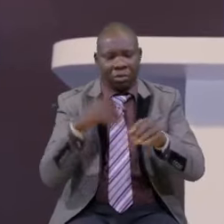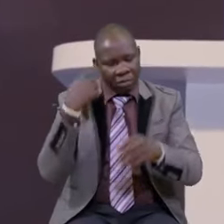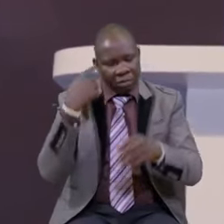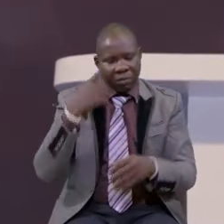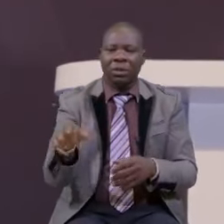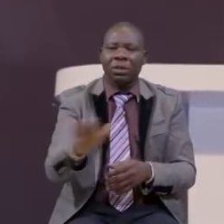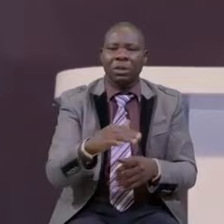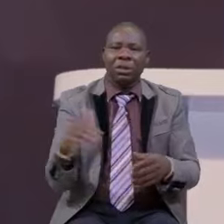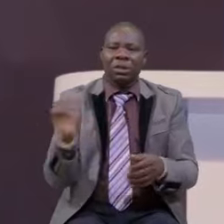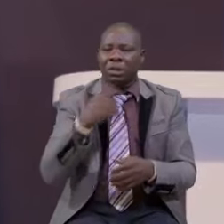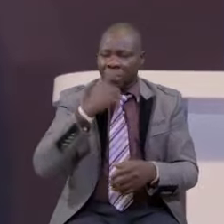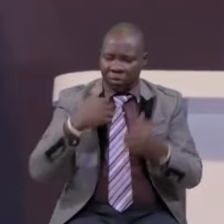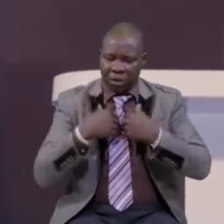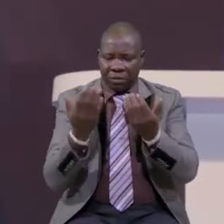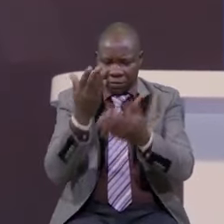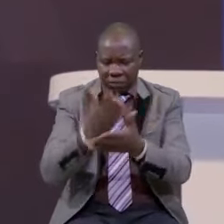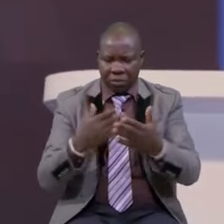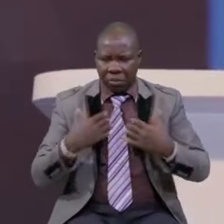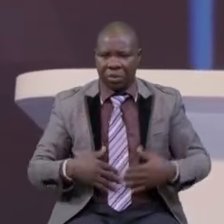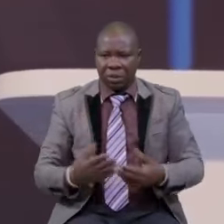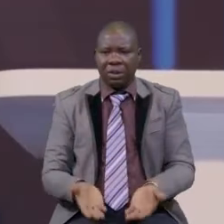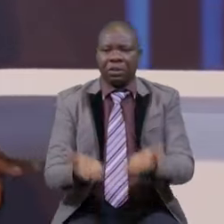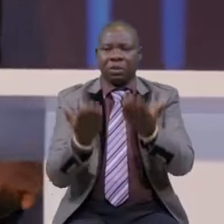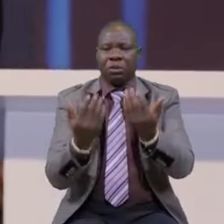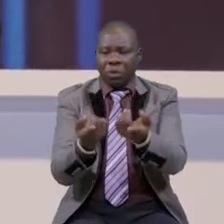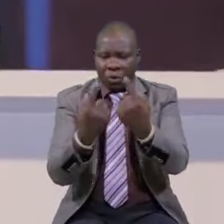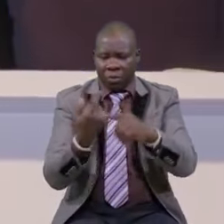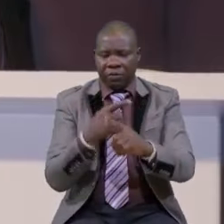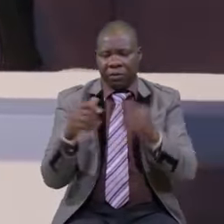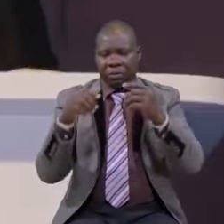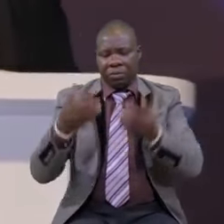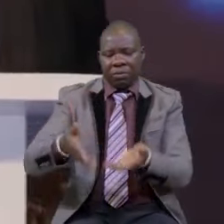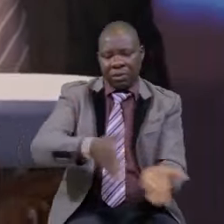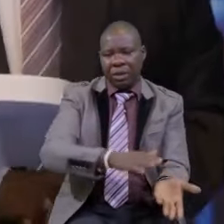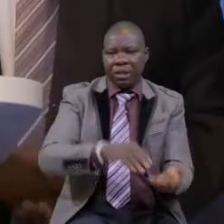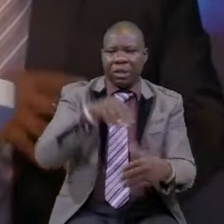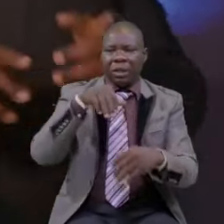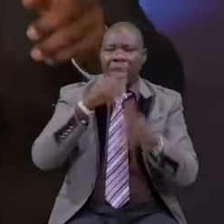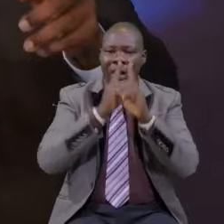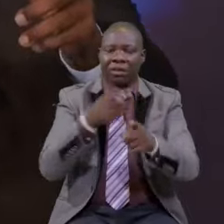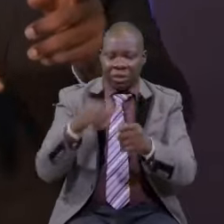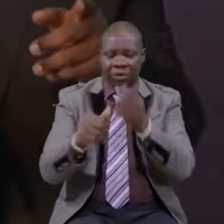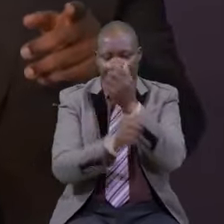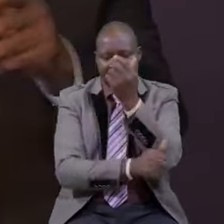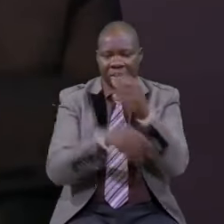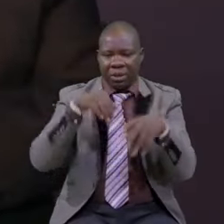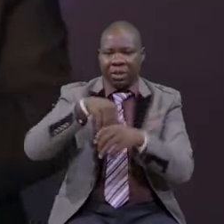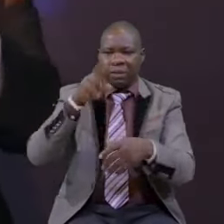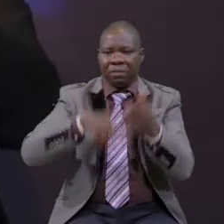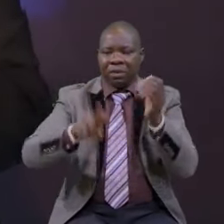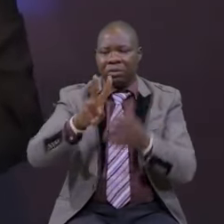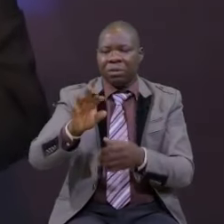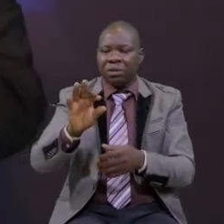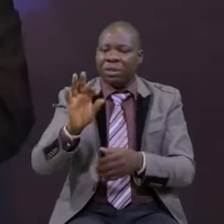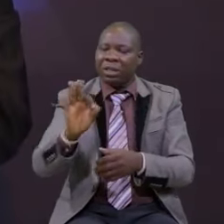somebody rising up from the dead. Look at the answer of Abraham in verse 29. Verse 29, it says, and